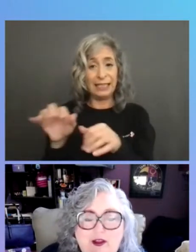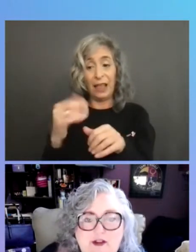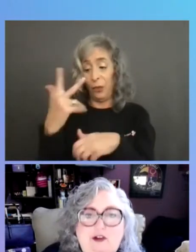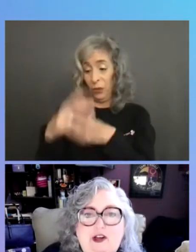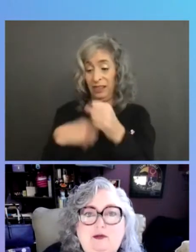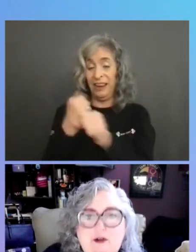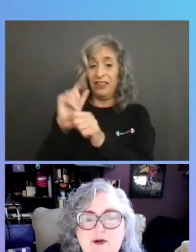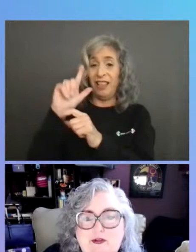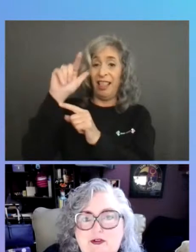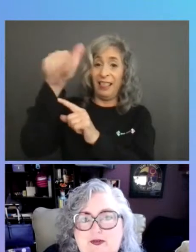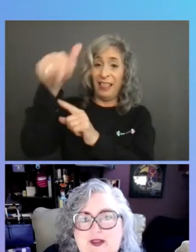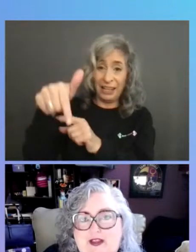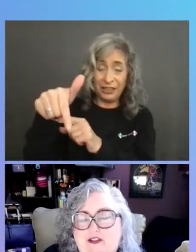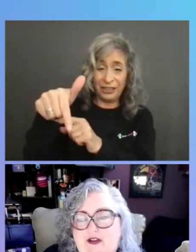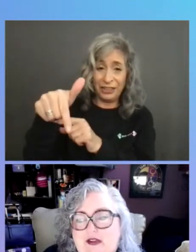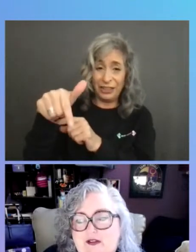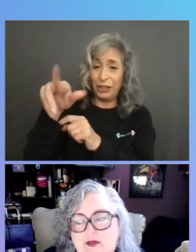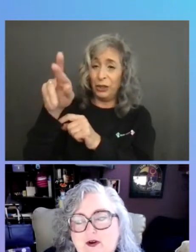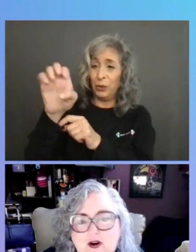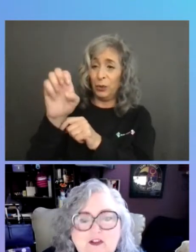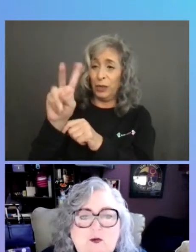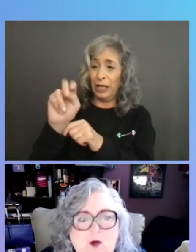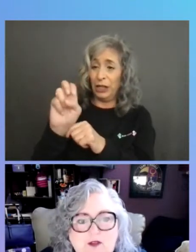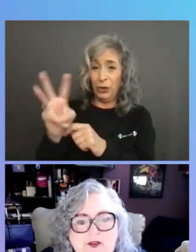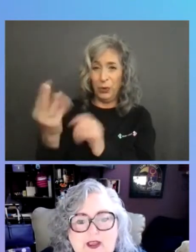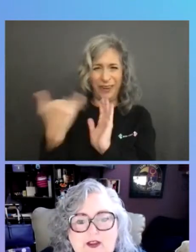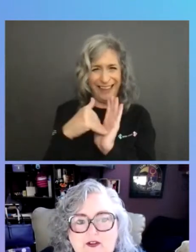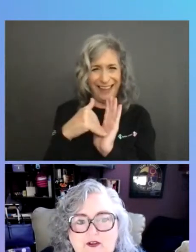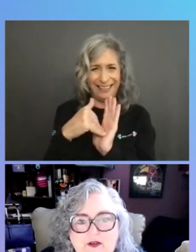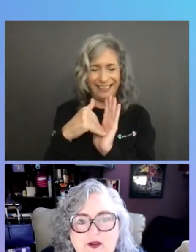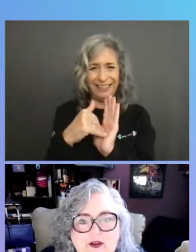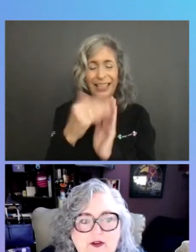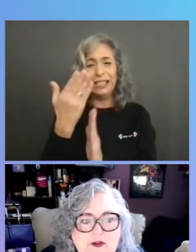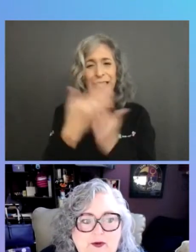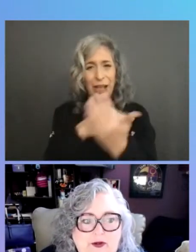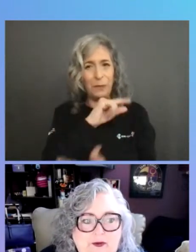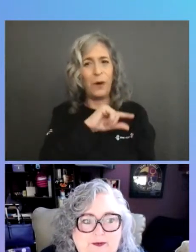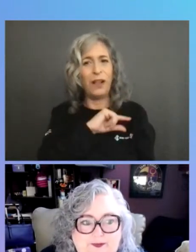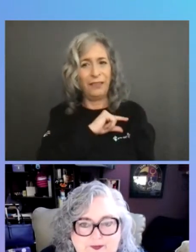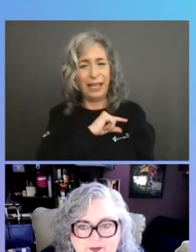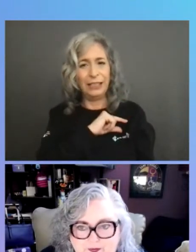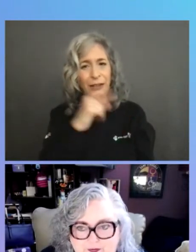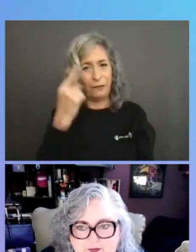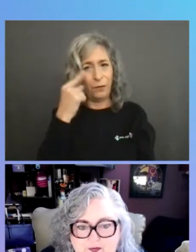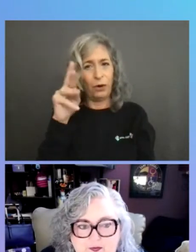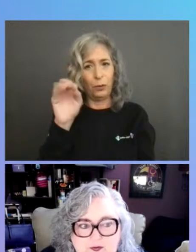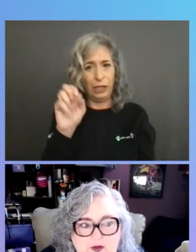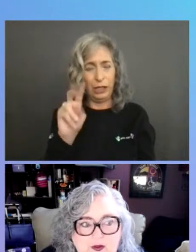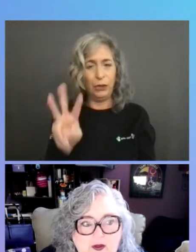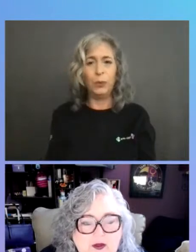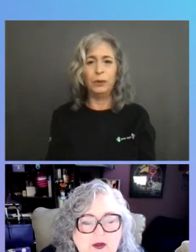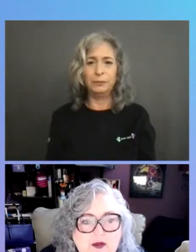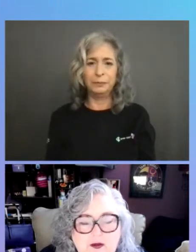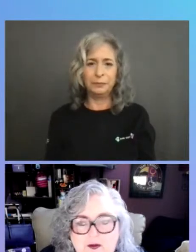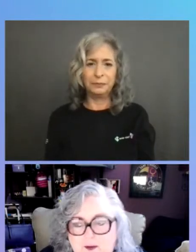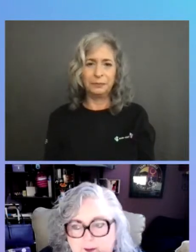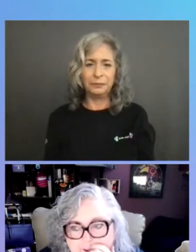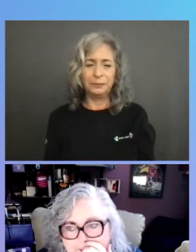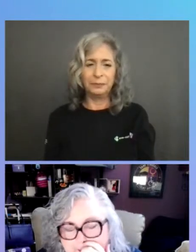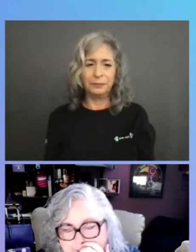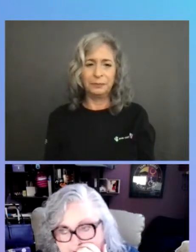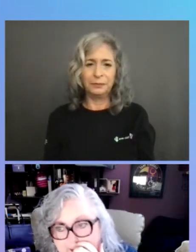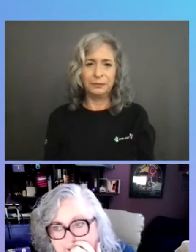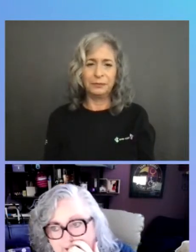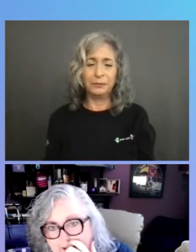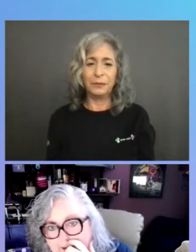time, you're going to renew your certification. And so there are some qualifications to renew. And I will mention, just so we're in the